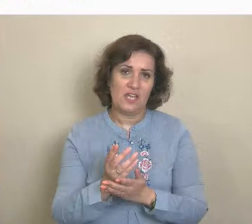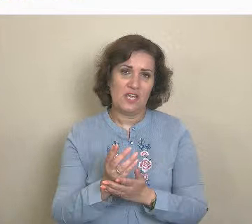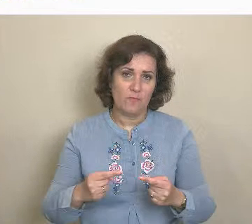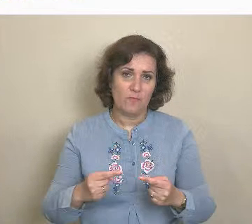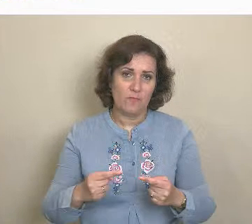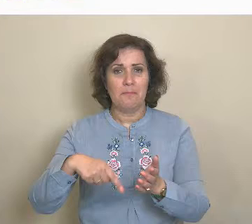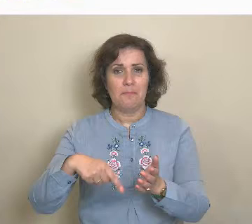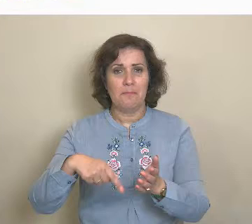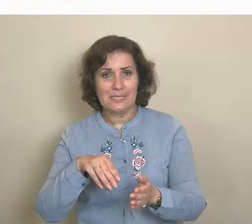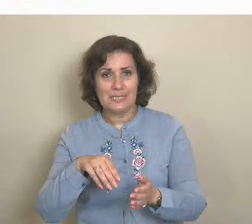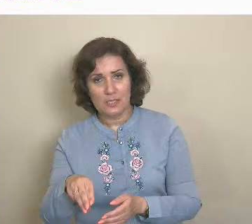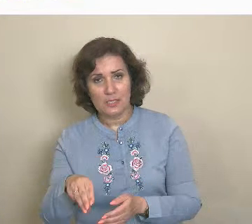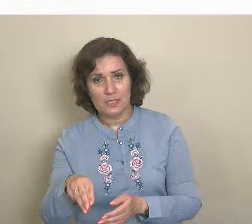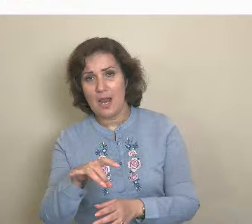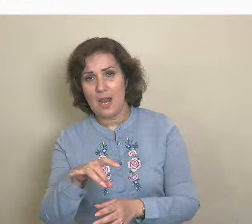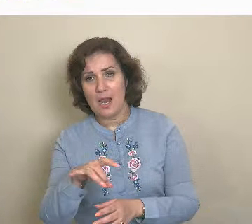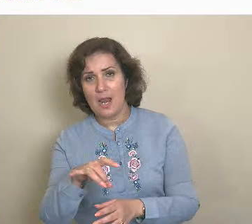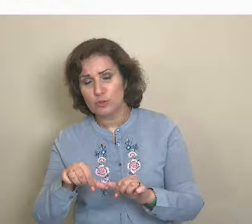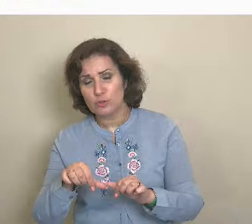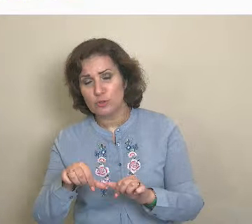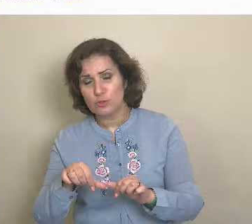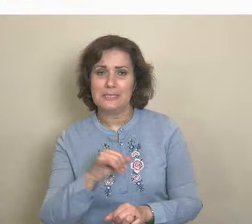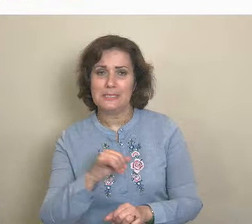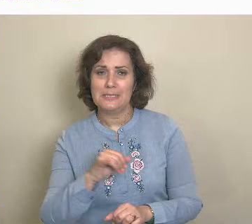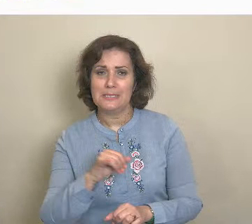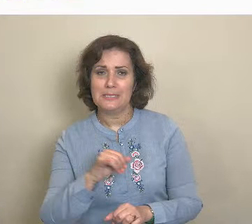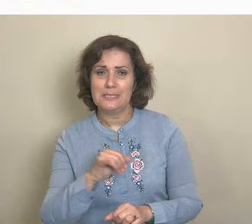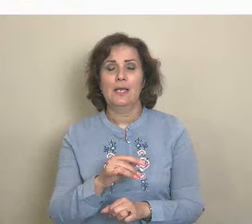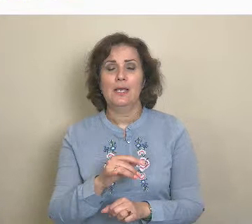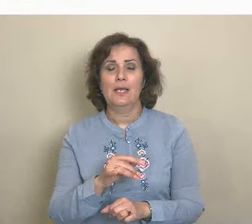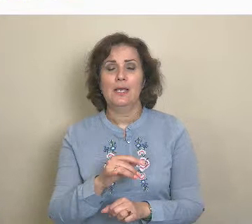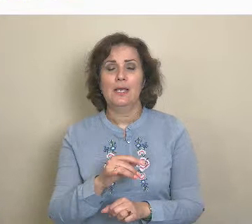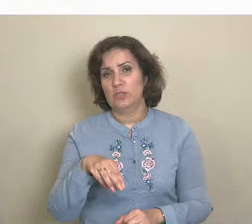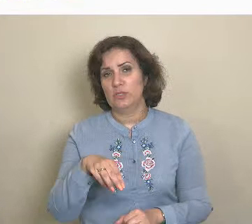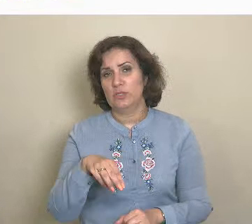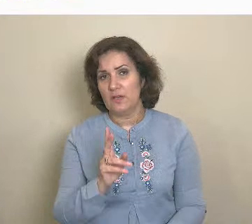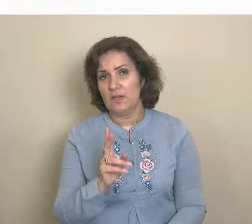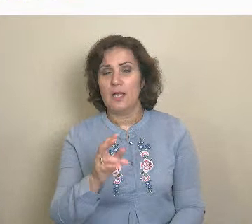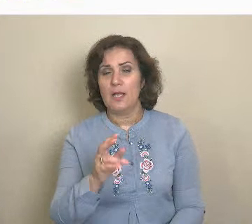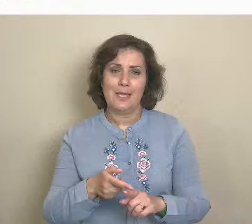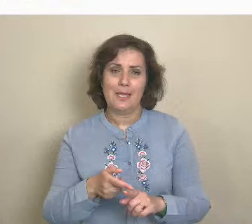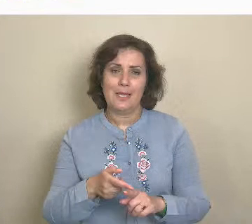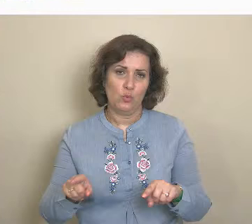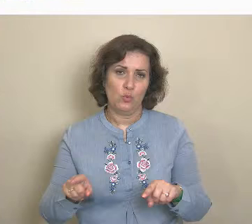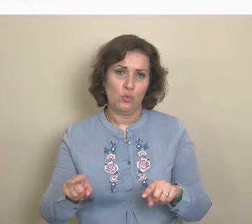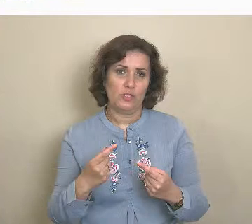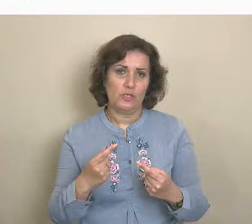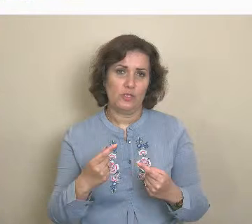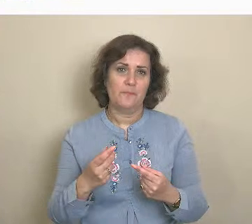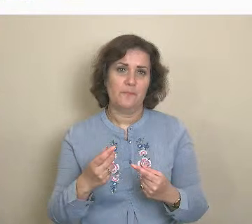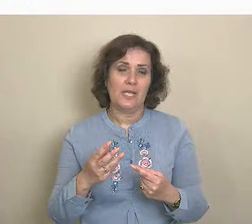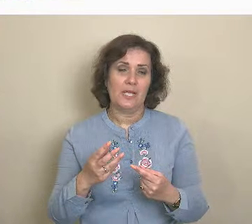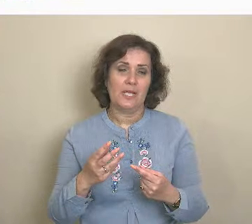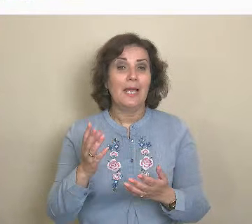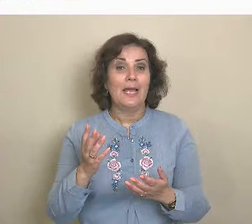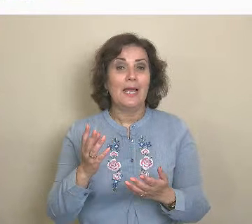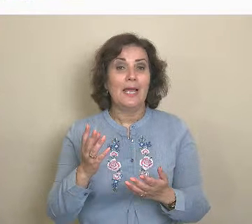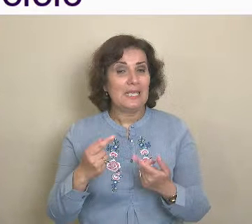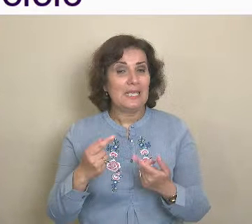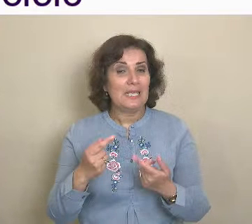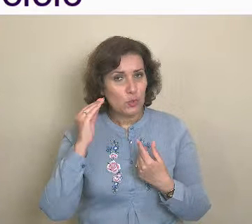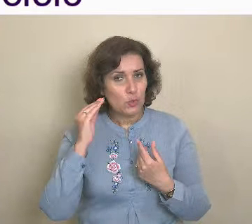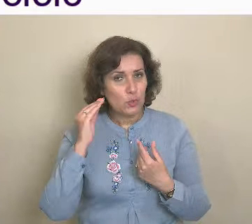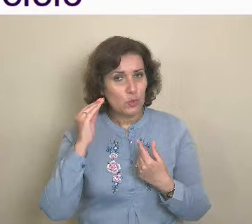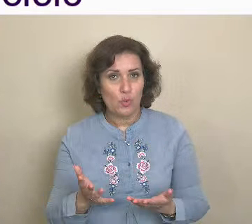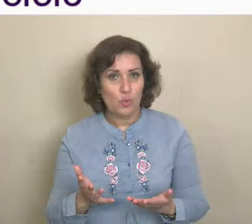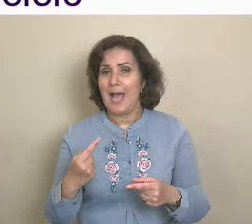the respective city commissions at rayon TECs